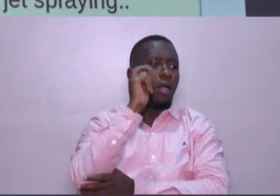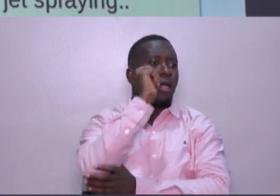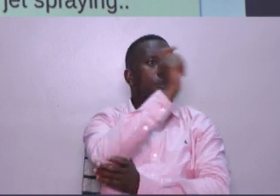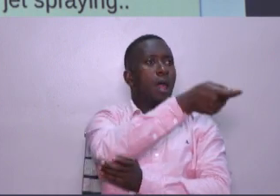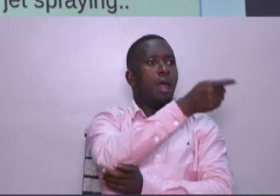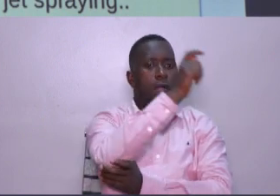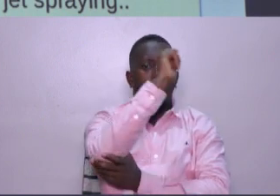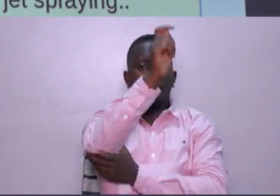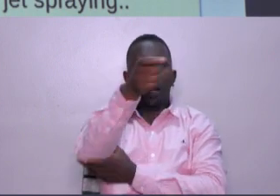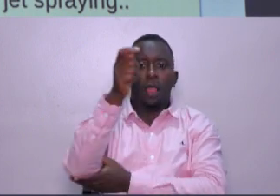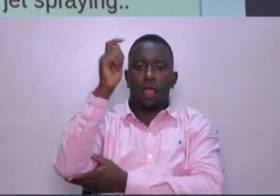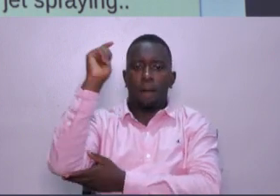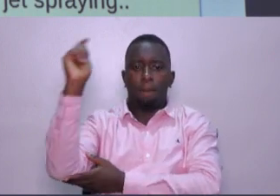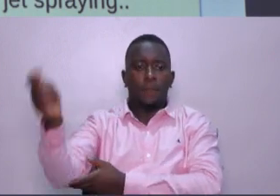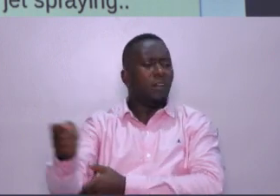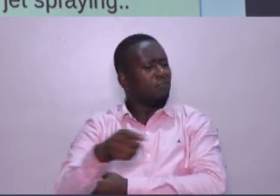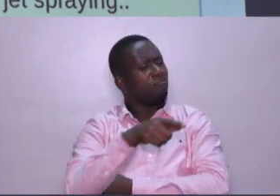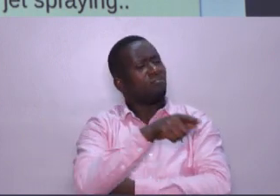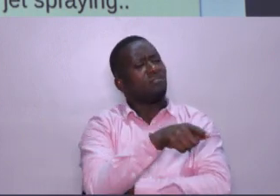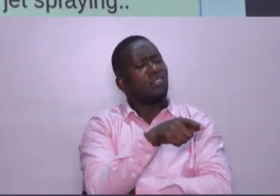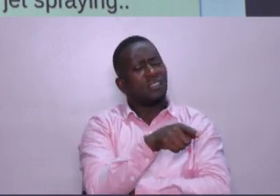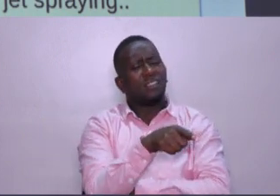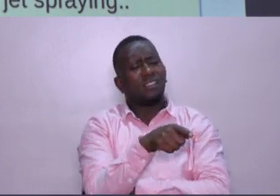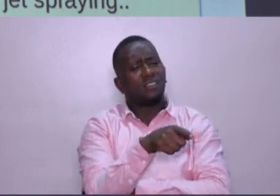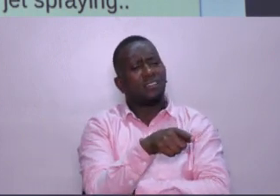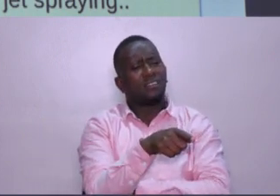can also be